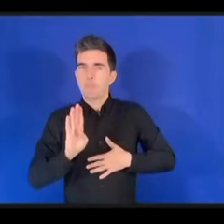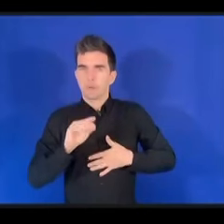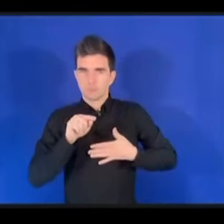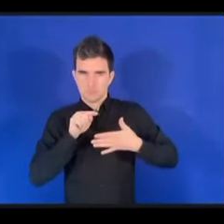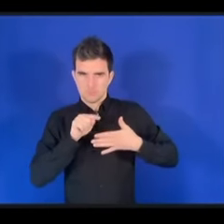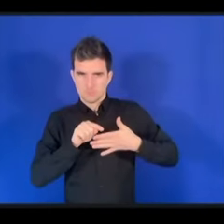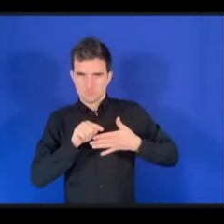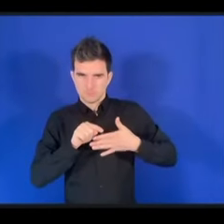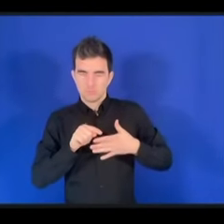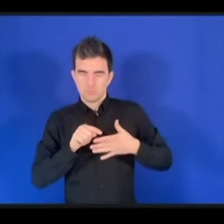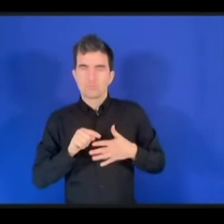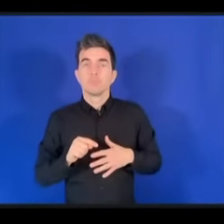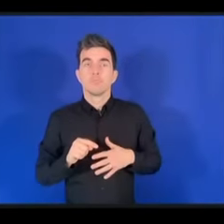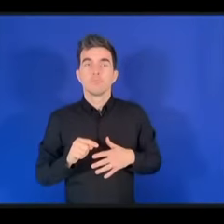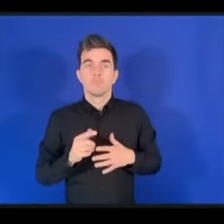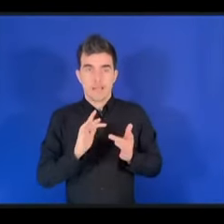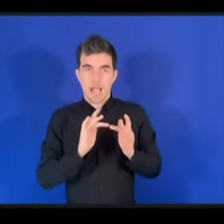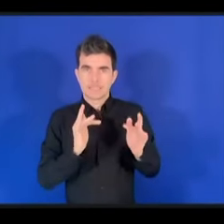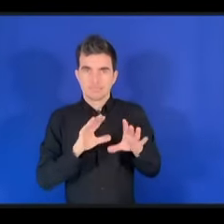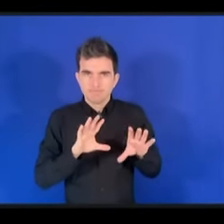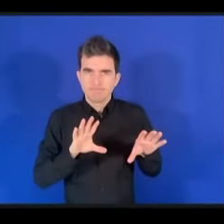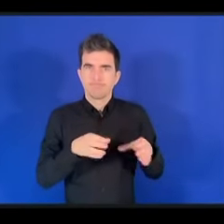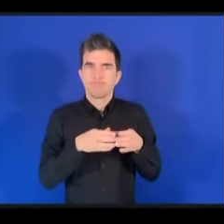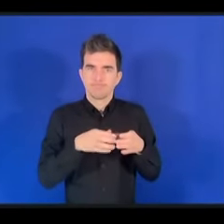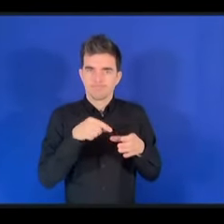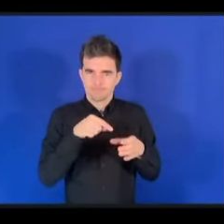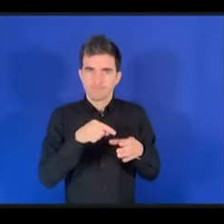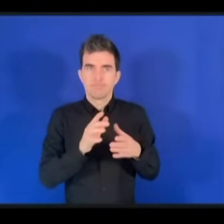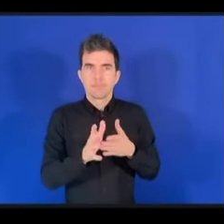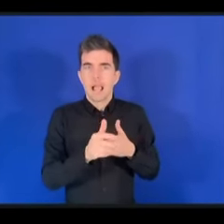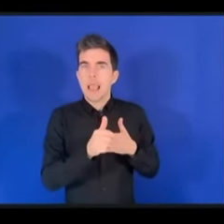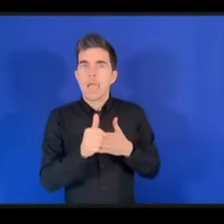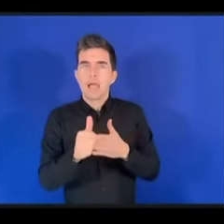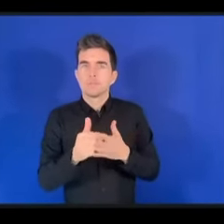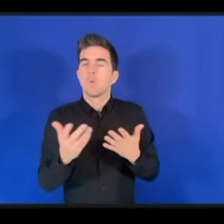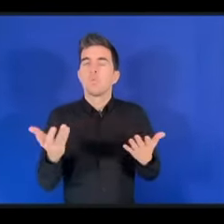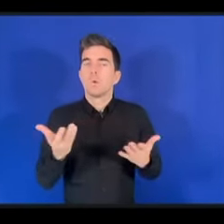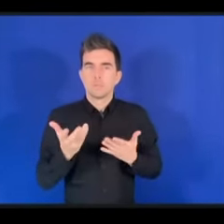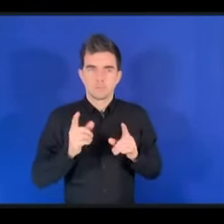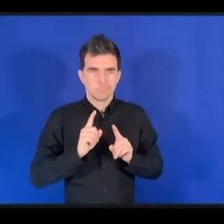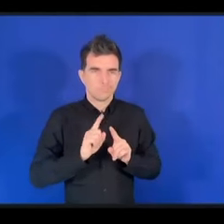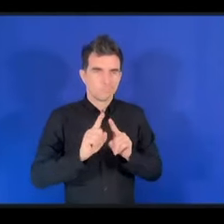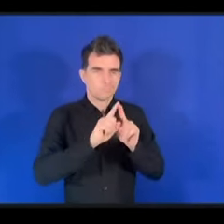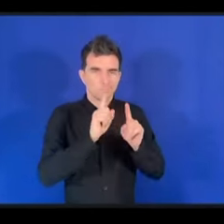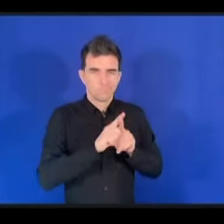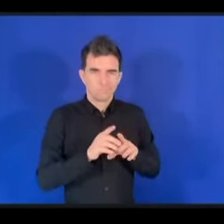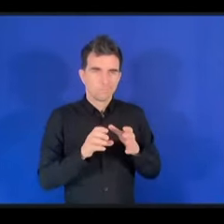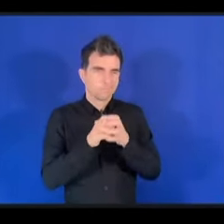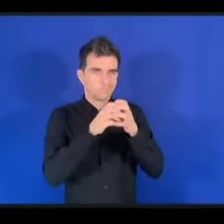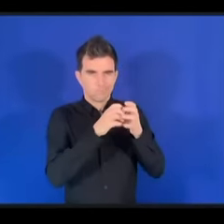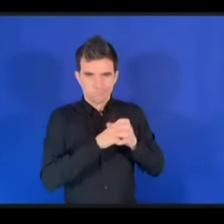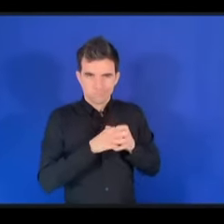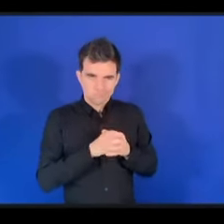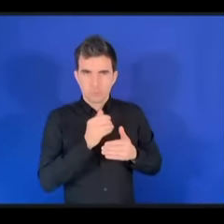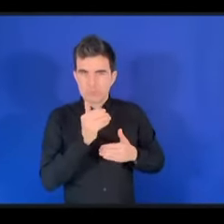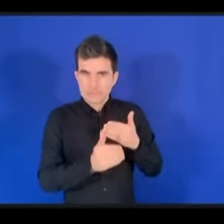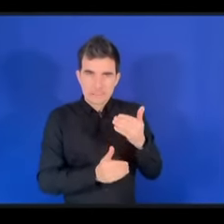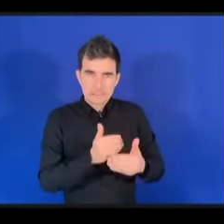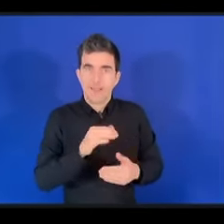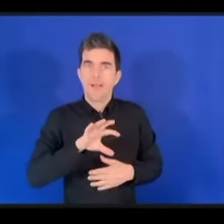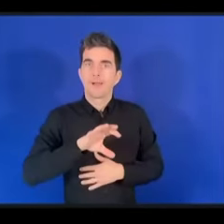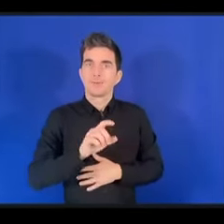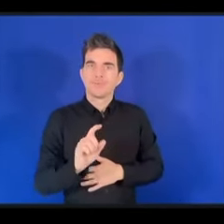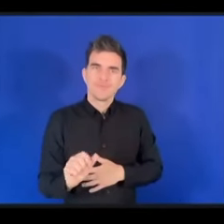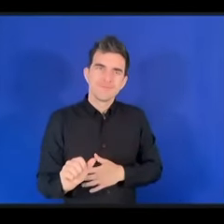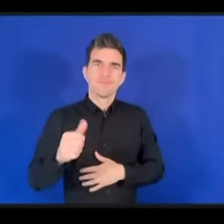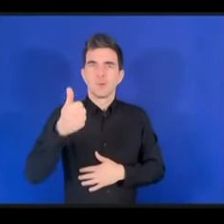off 2 days of very enriching discussions on various topics, including the issue of what is